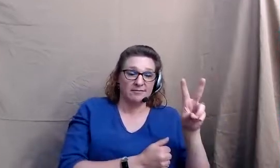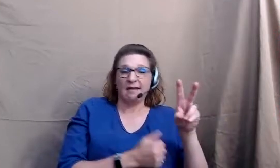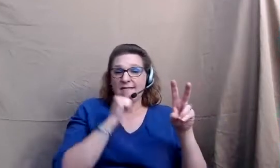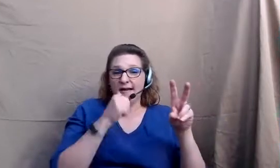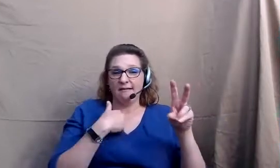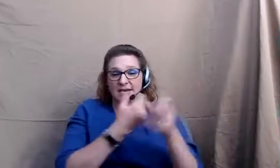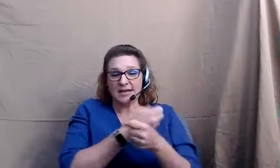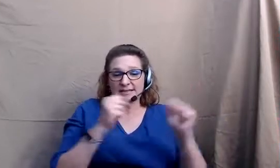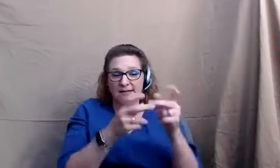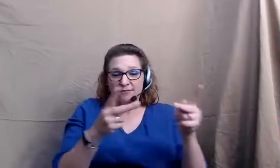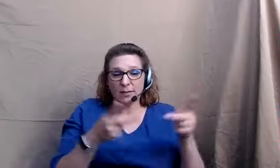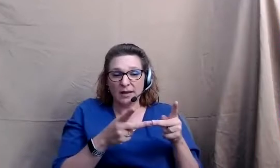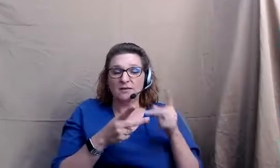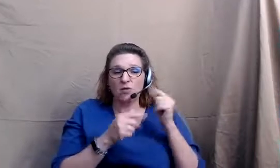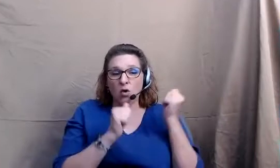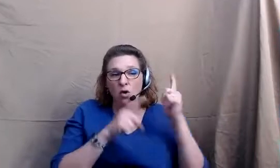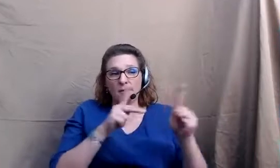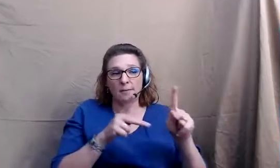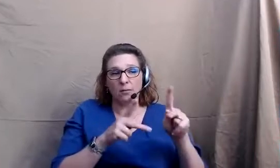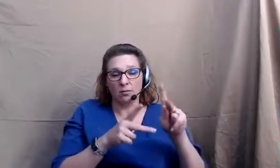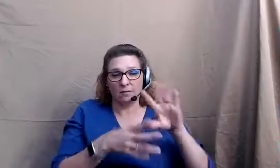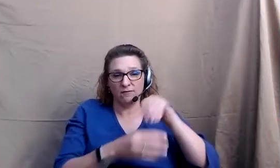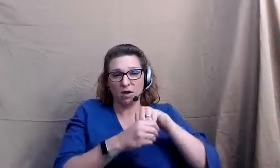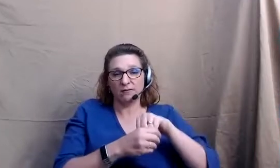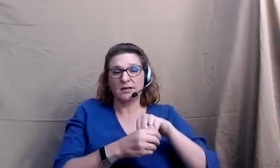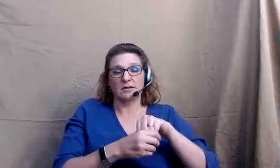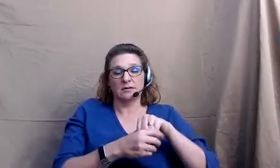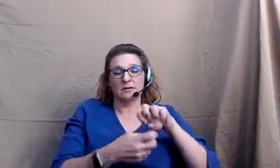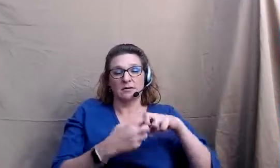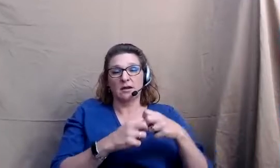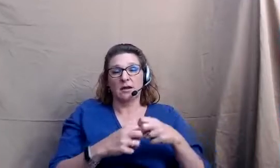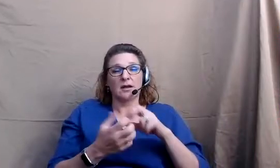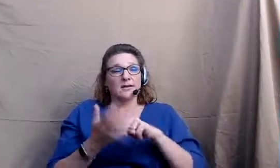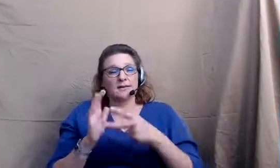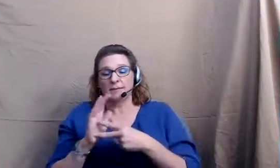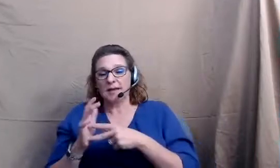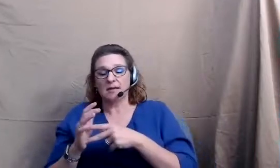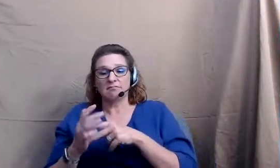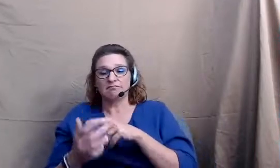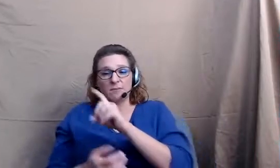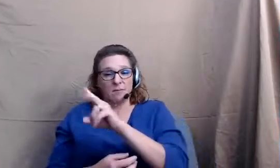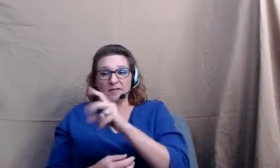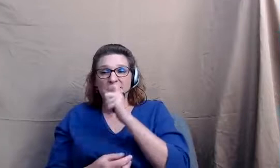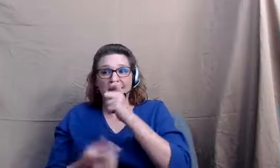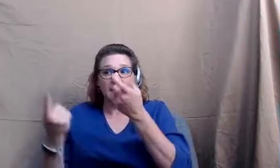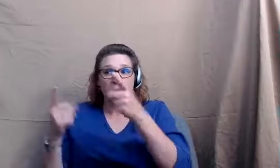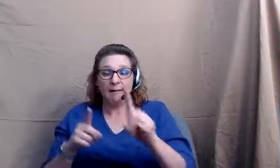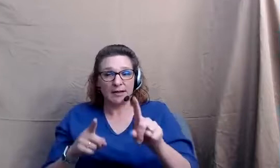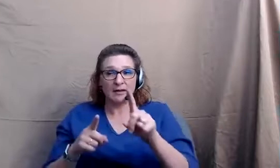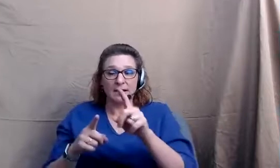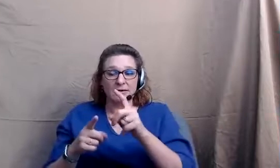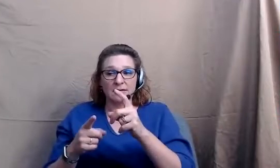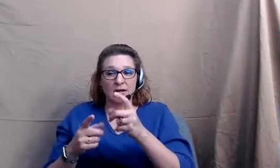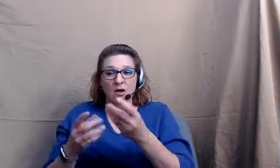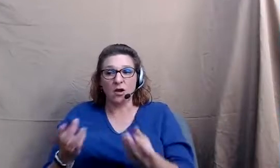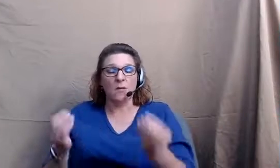involved is a significant problem, which is not to say that intimate partner violence doesn't happen among upper income people. Of course it does, but